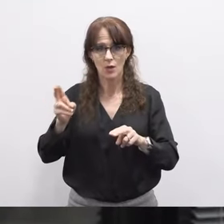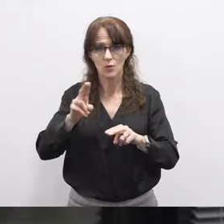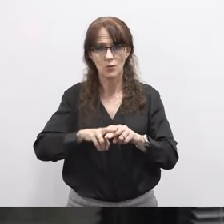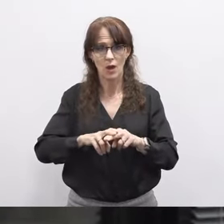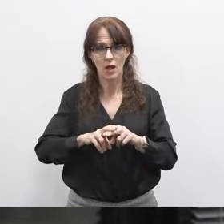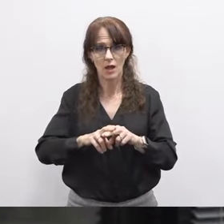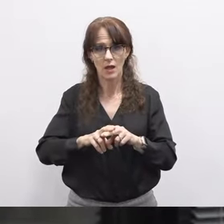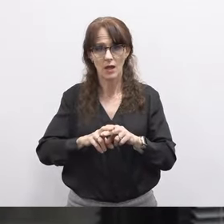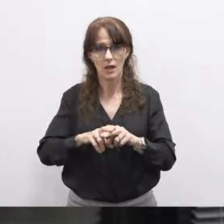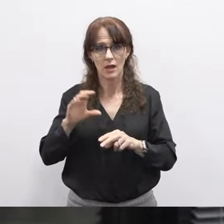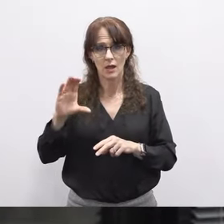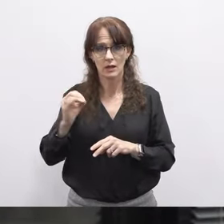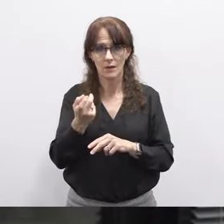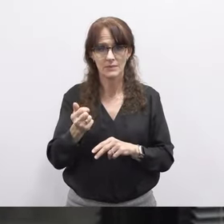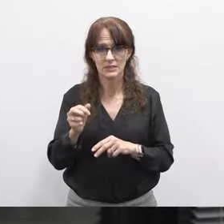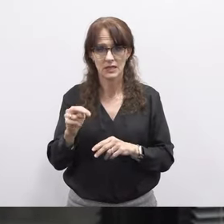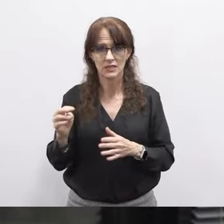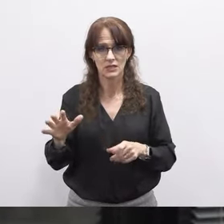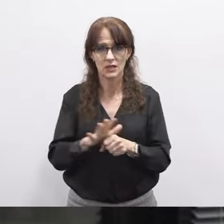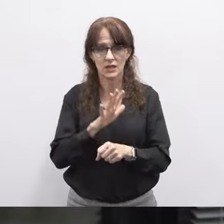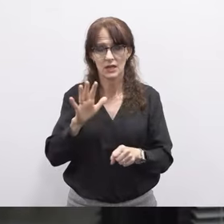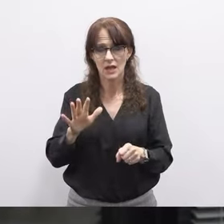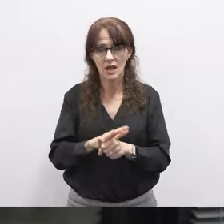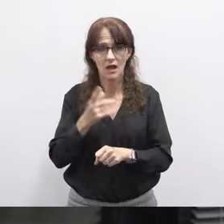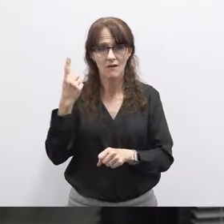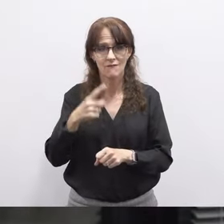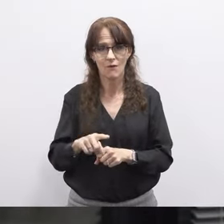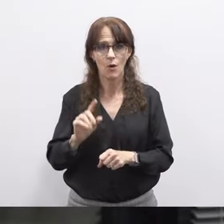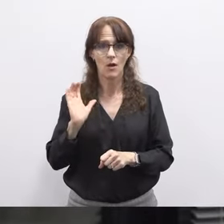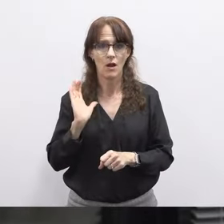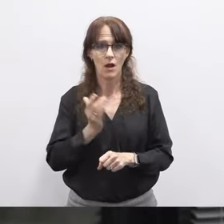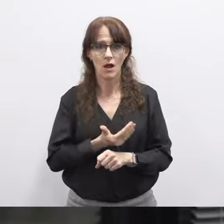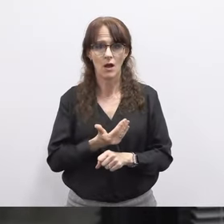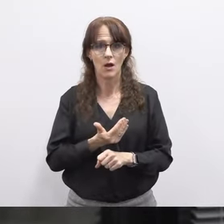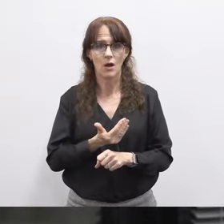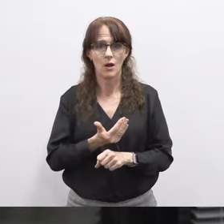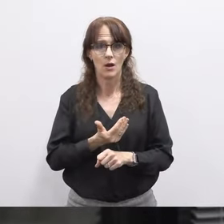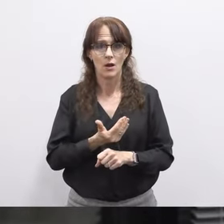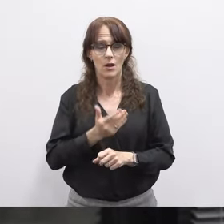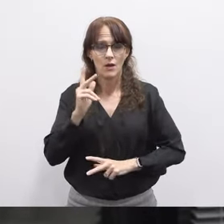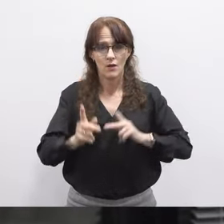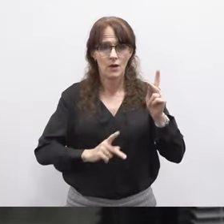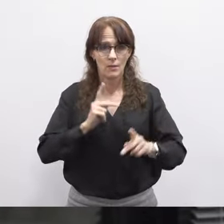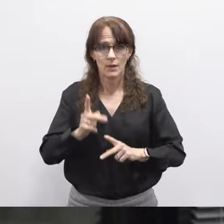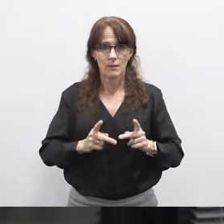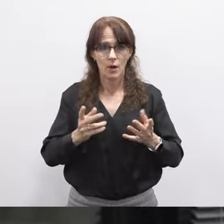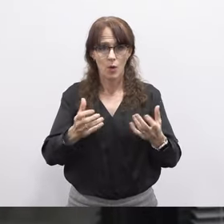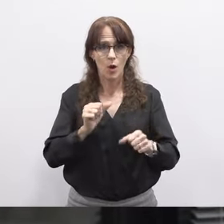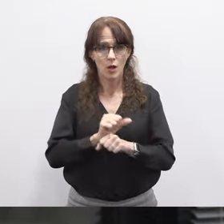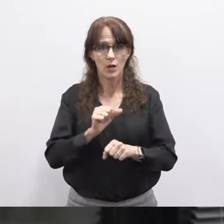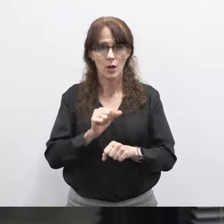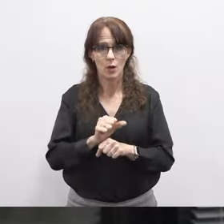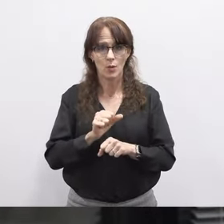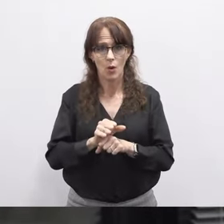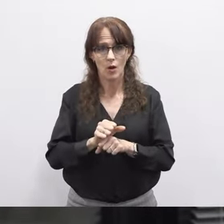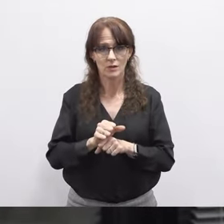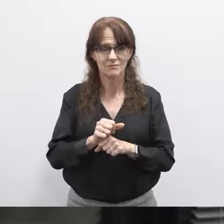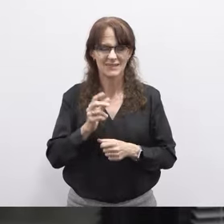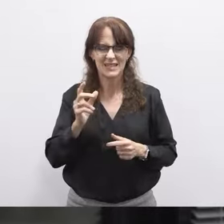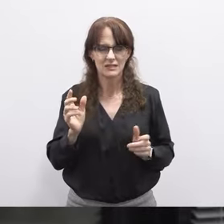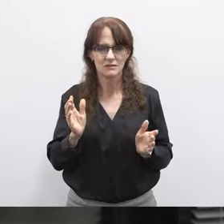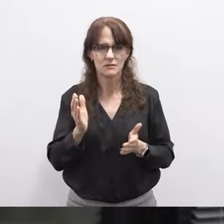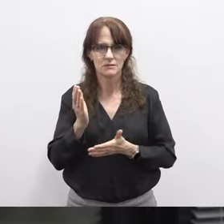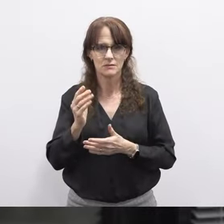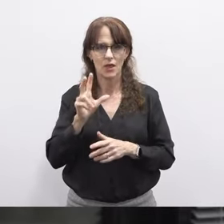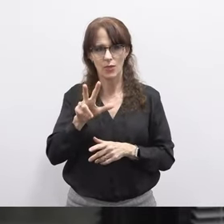the compensation enough for our, you know, for people to want to work these jobs that are